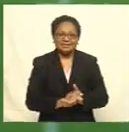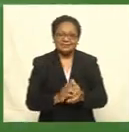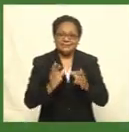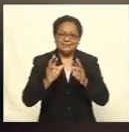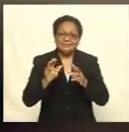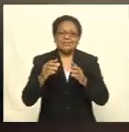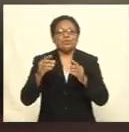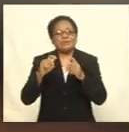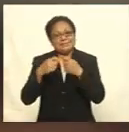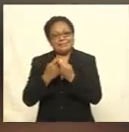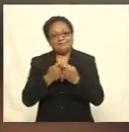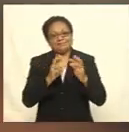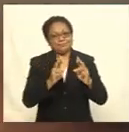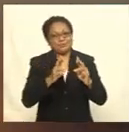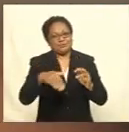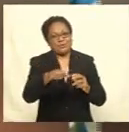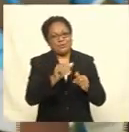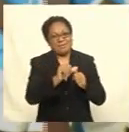Flying Fijian.